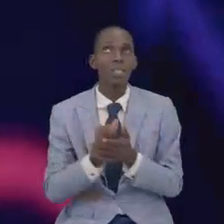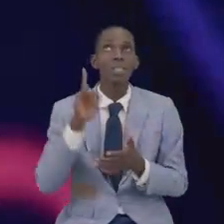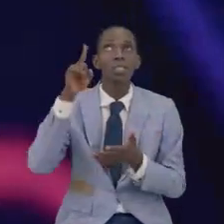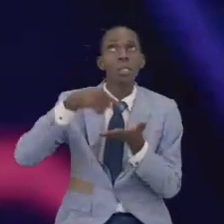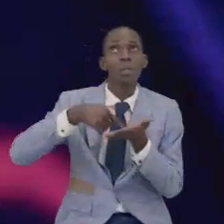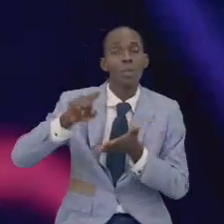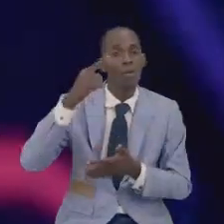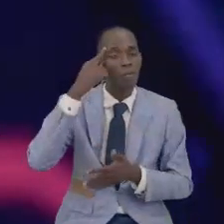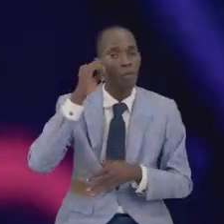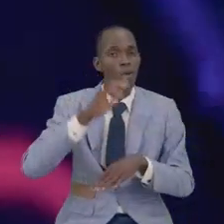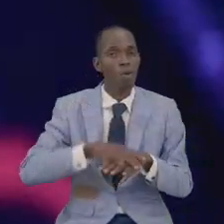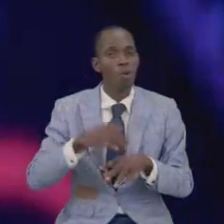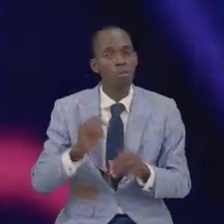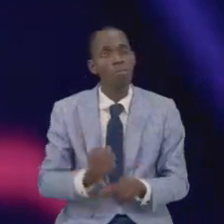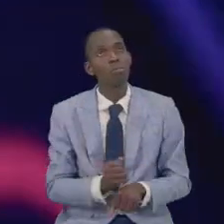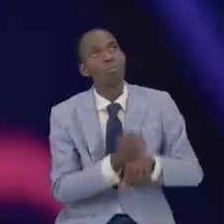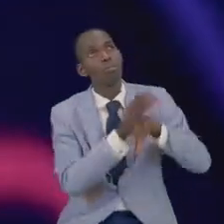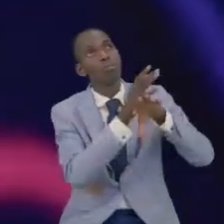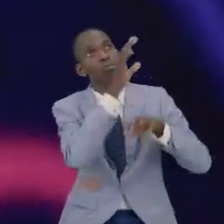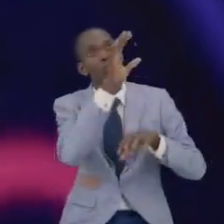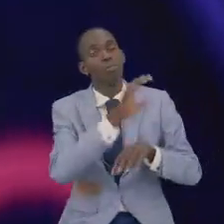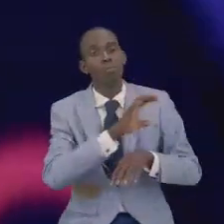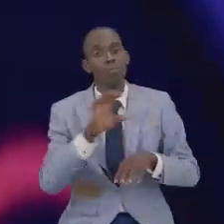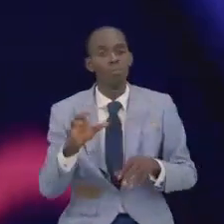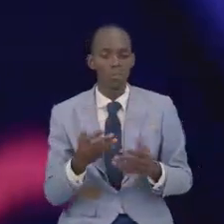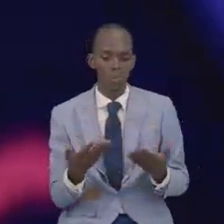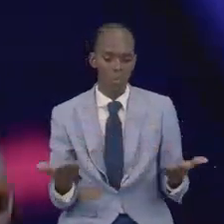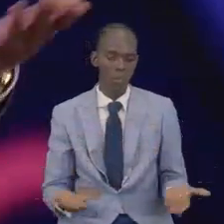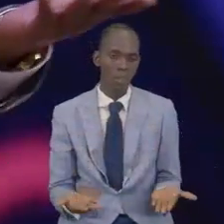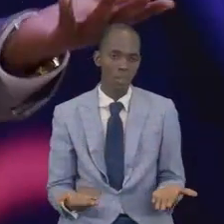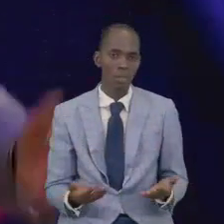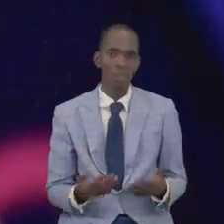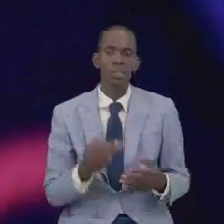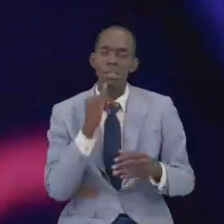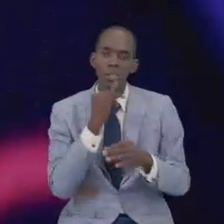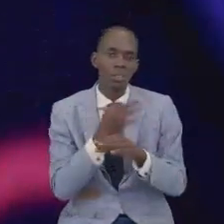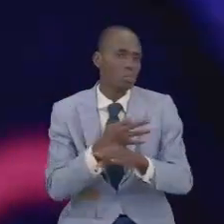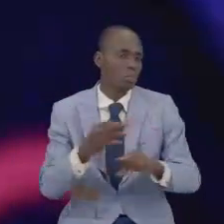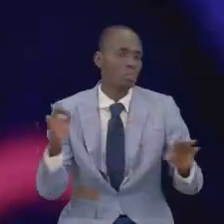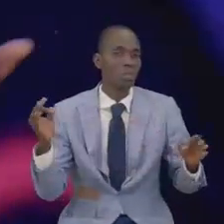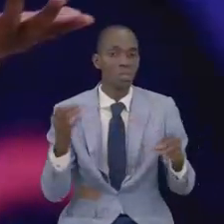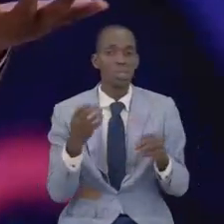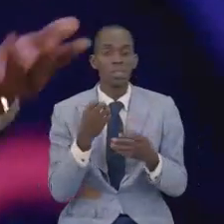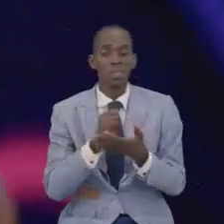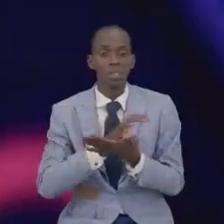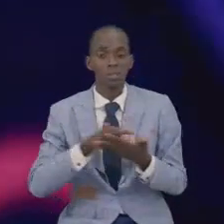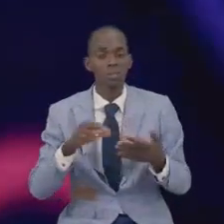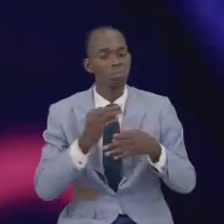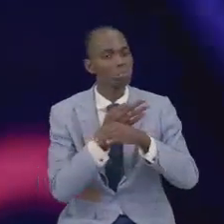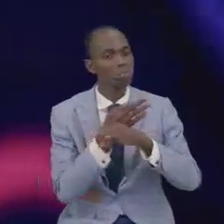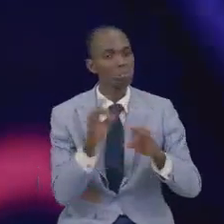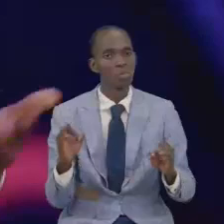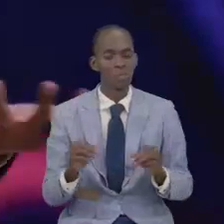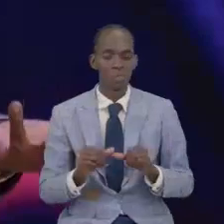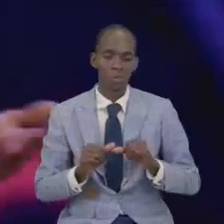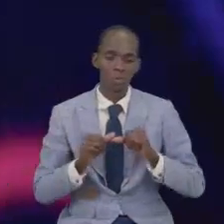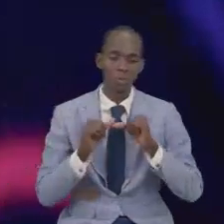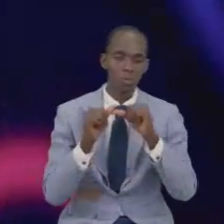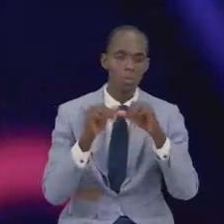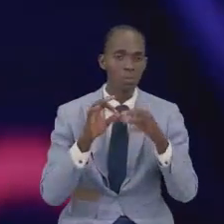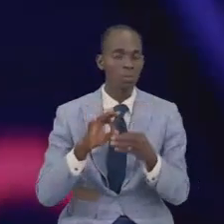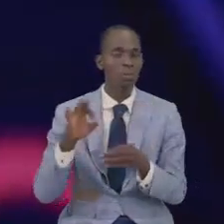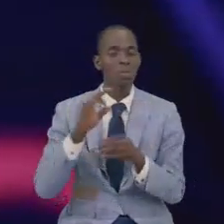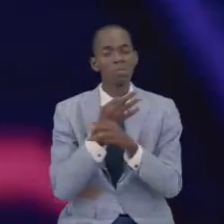cross of Calvary, available. Salvation, available. Sanctification, available. Steadfastness, available.